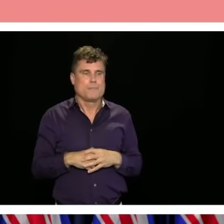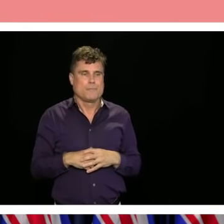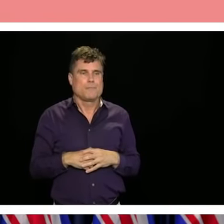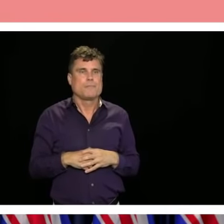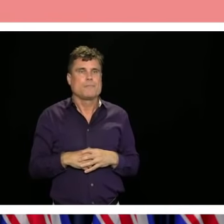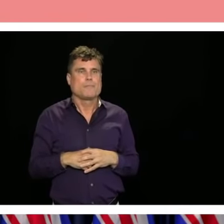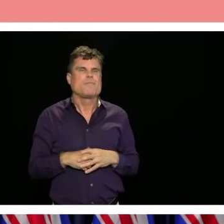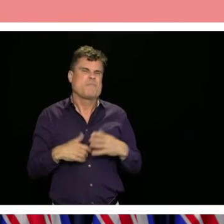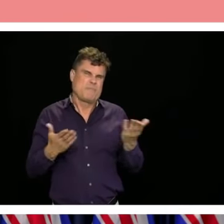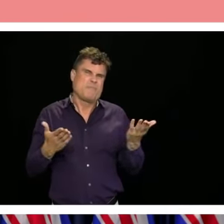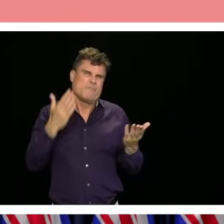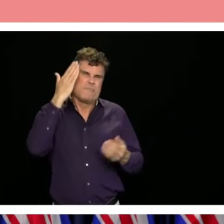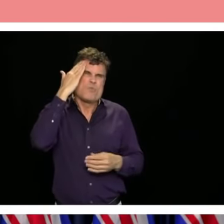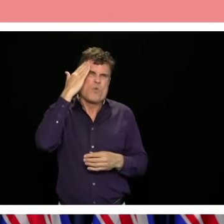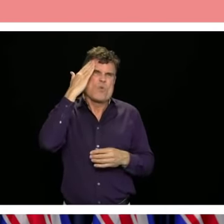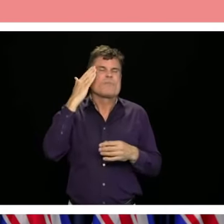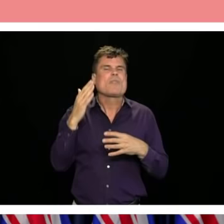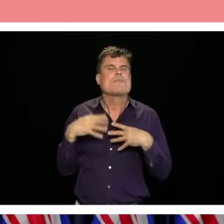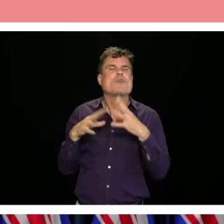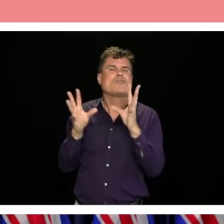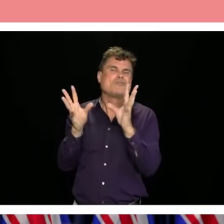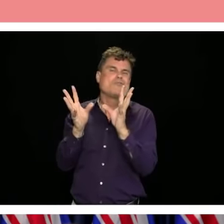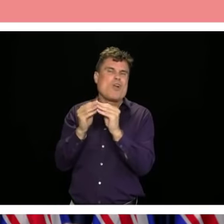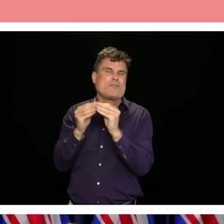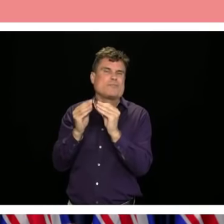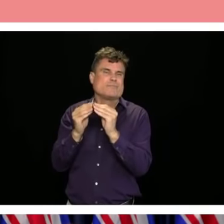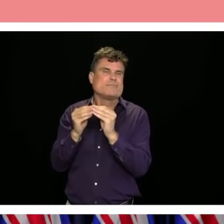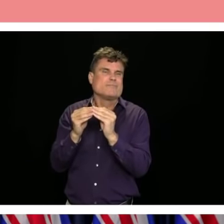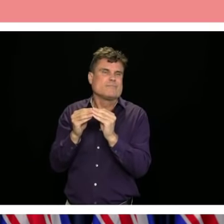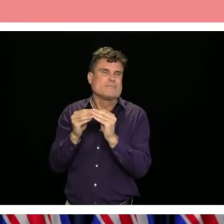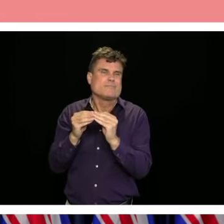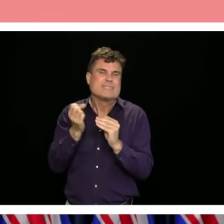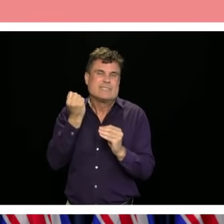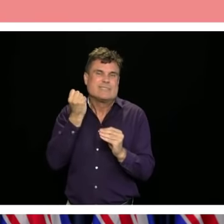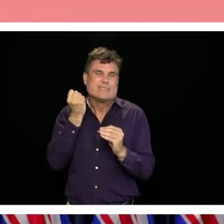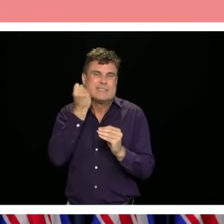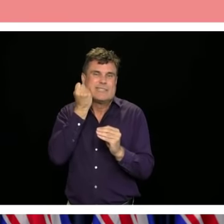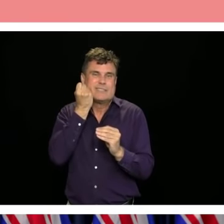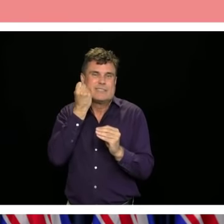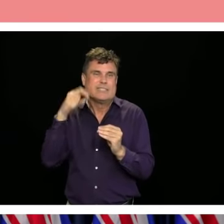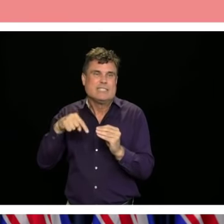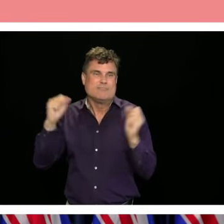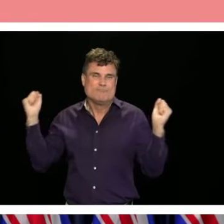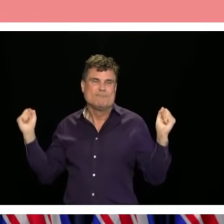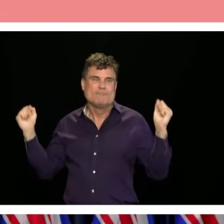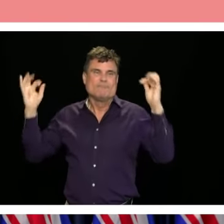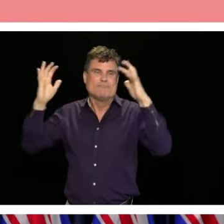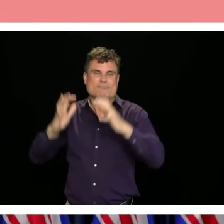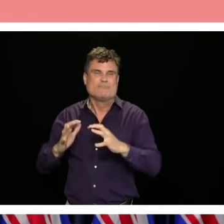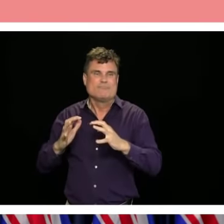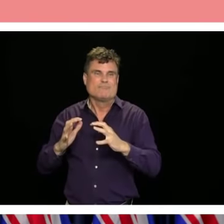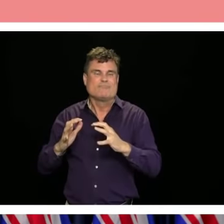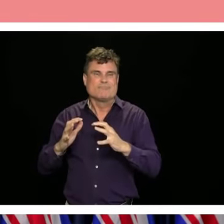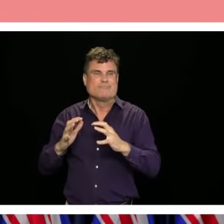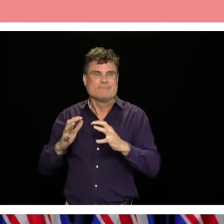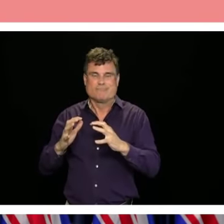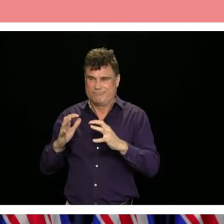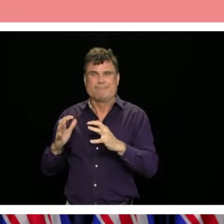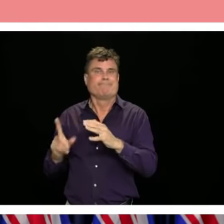Finally, the next event that we had is some of these